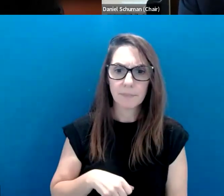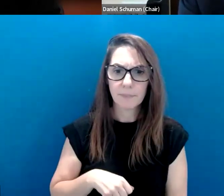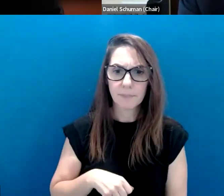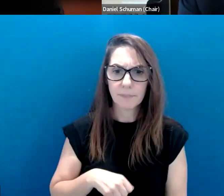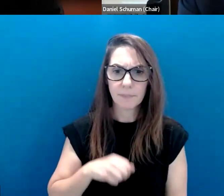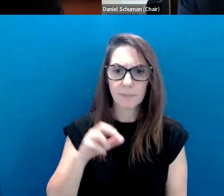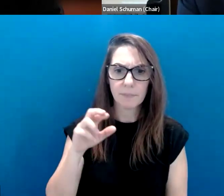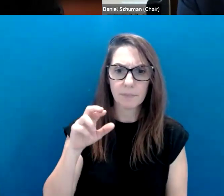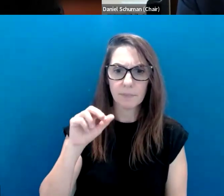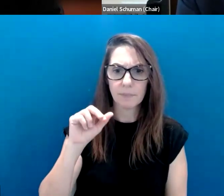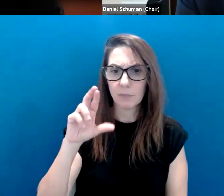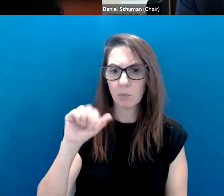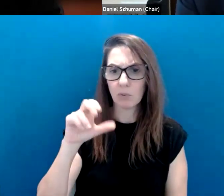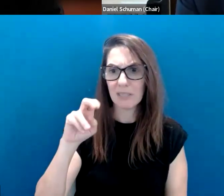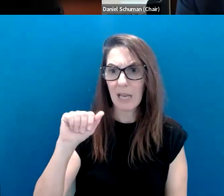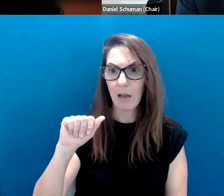Karina,